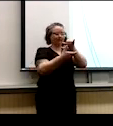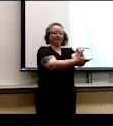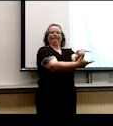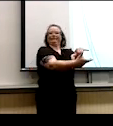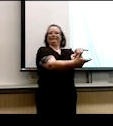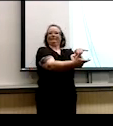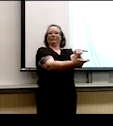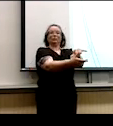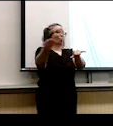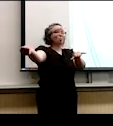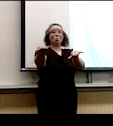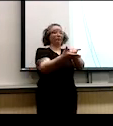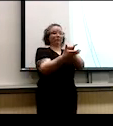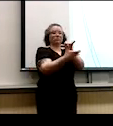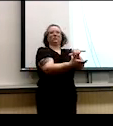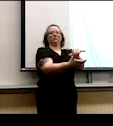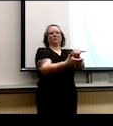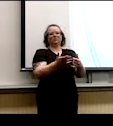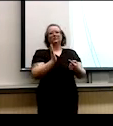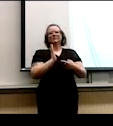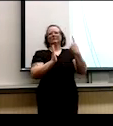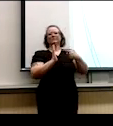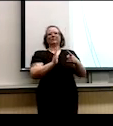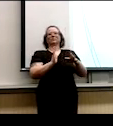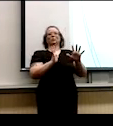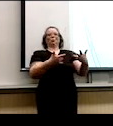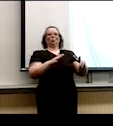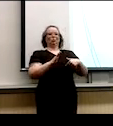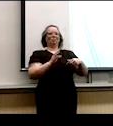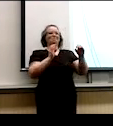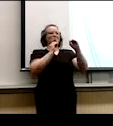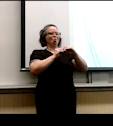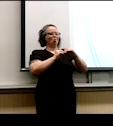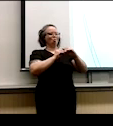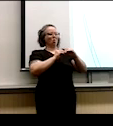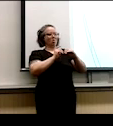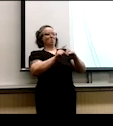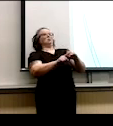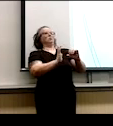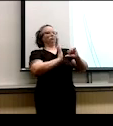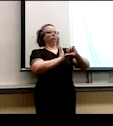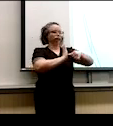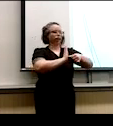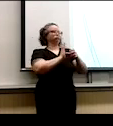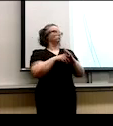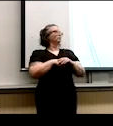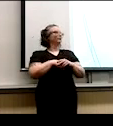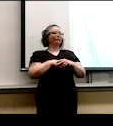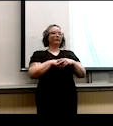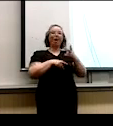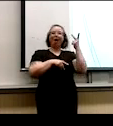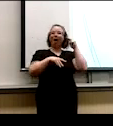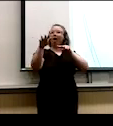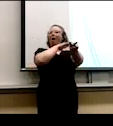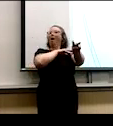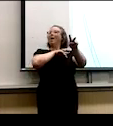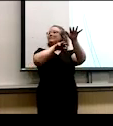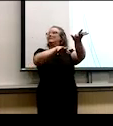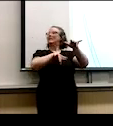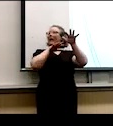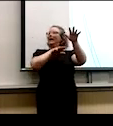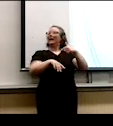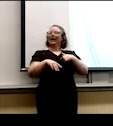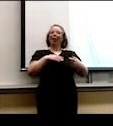That can get exaggerated. So, oh gosh, I was psychic. I didn't know that was the next